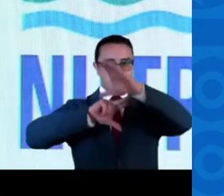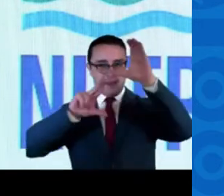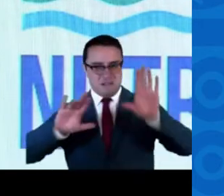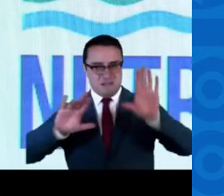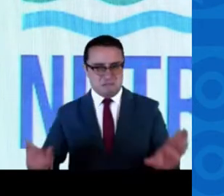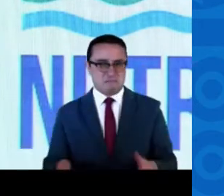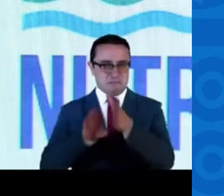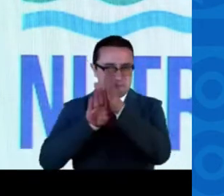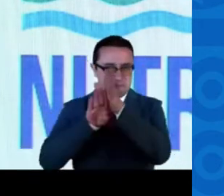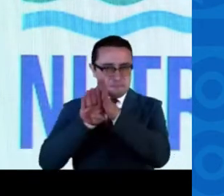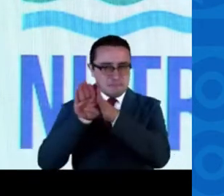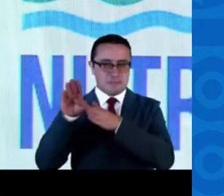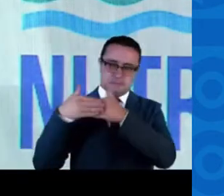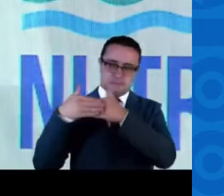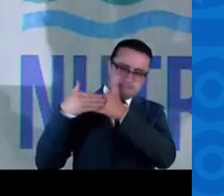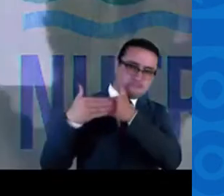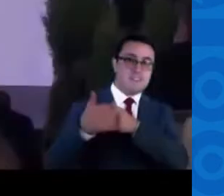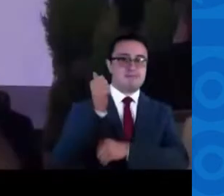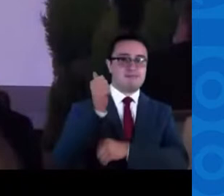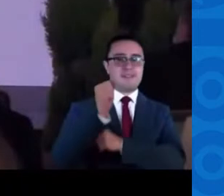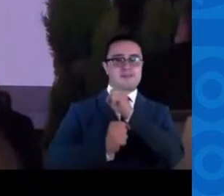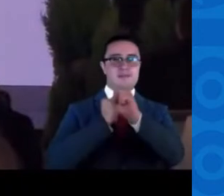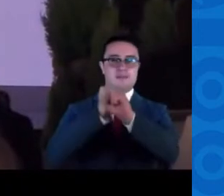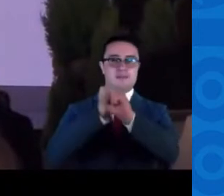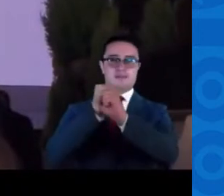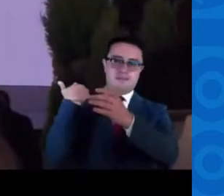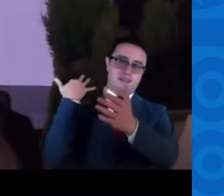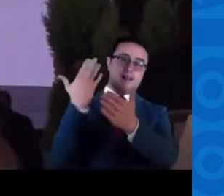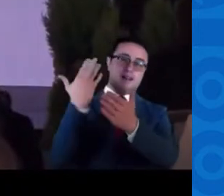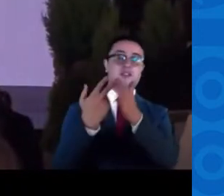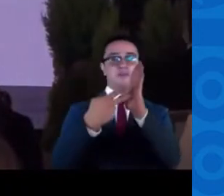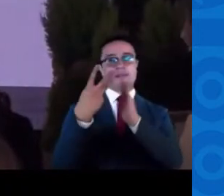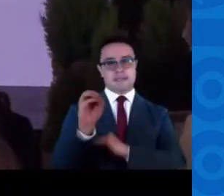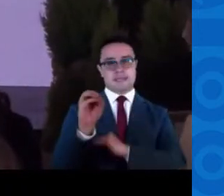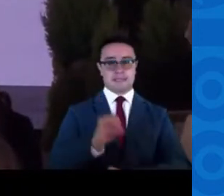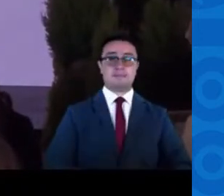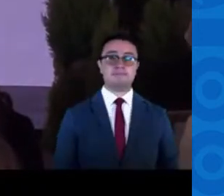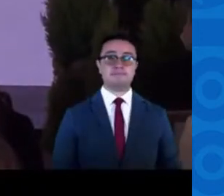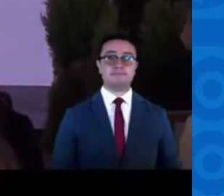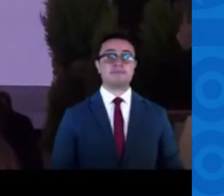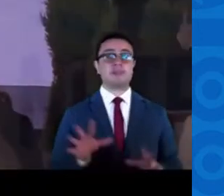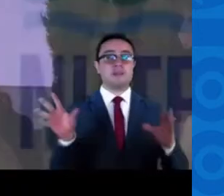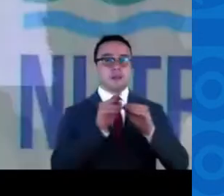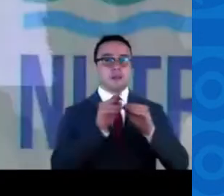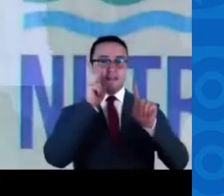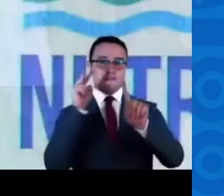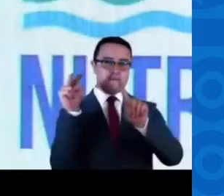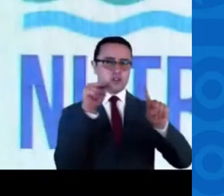social development of Latin America and the Caribbean in the action decade